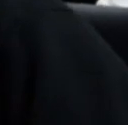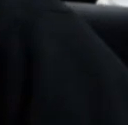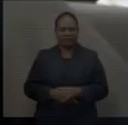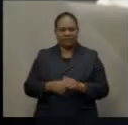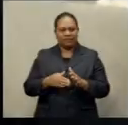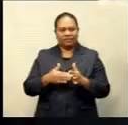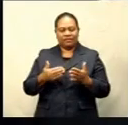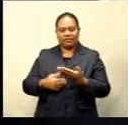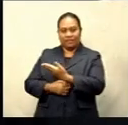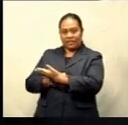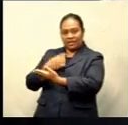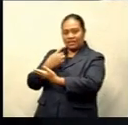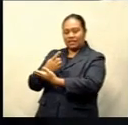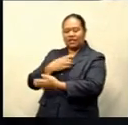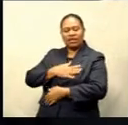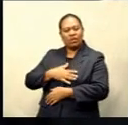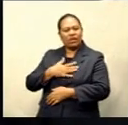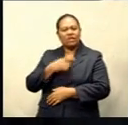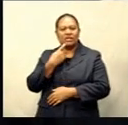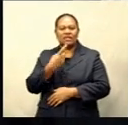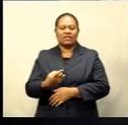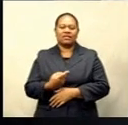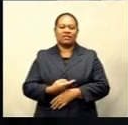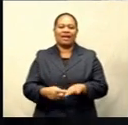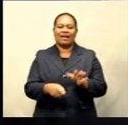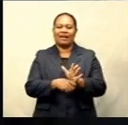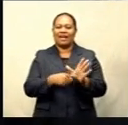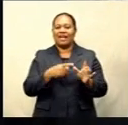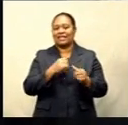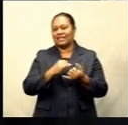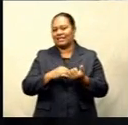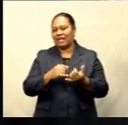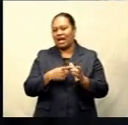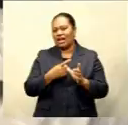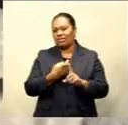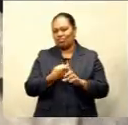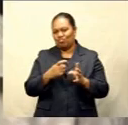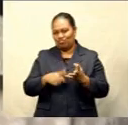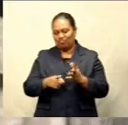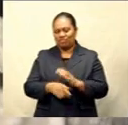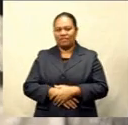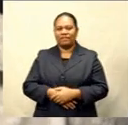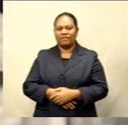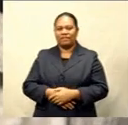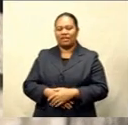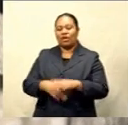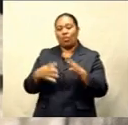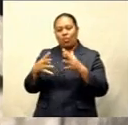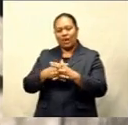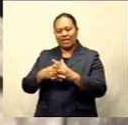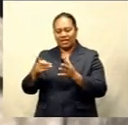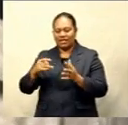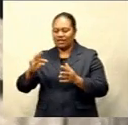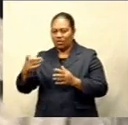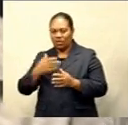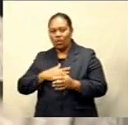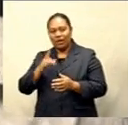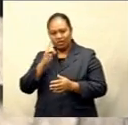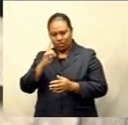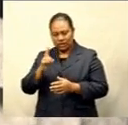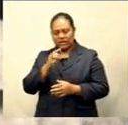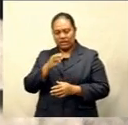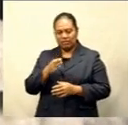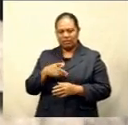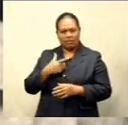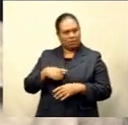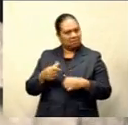I would love to see Kaminieli Rasaku in the Olympic 7 squad. Chita Wailingolo is really good and very aggressive.